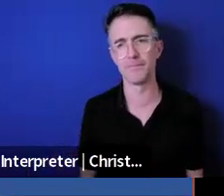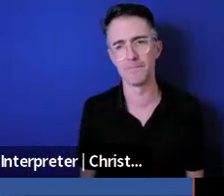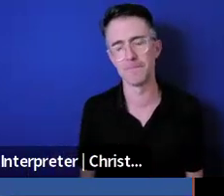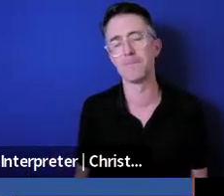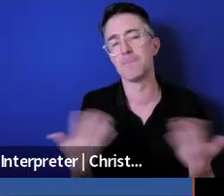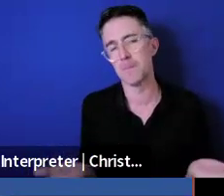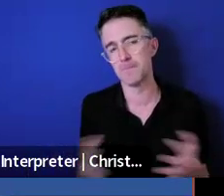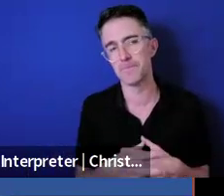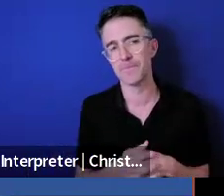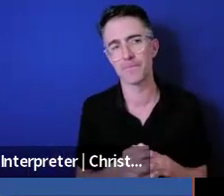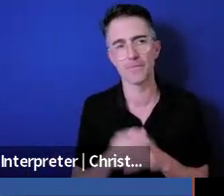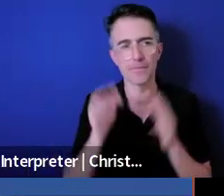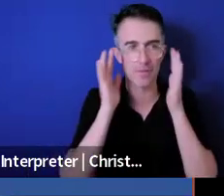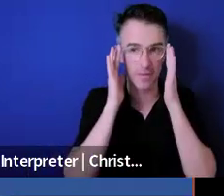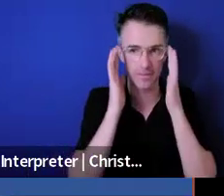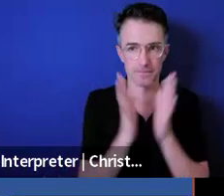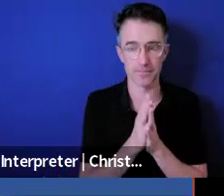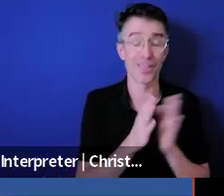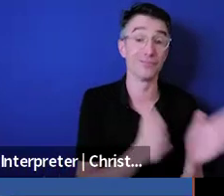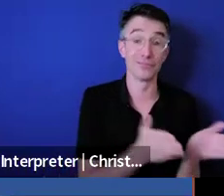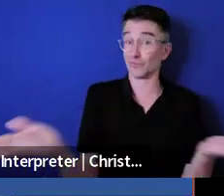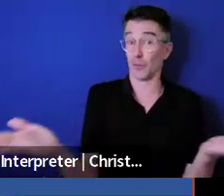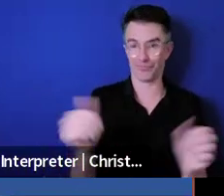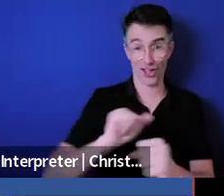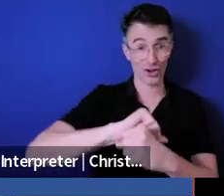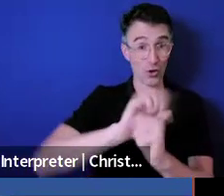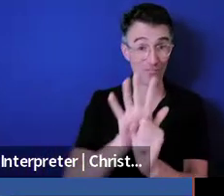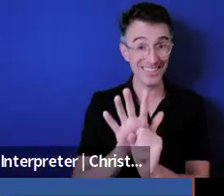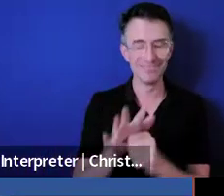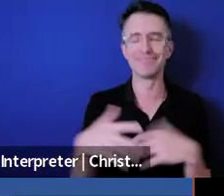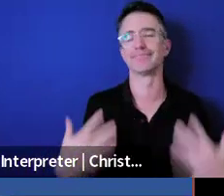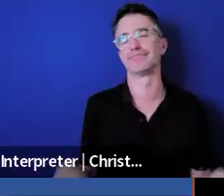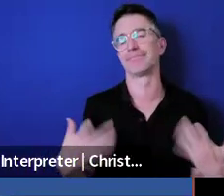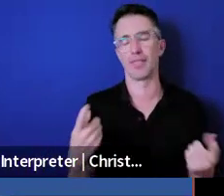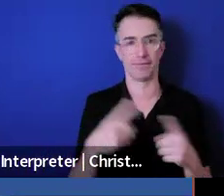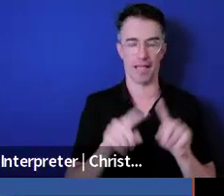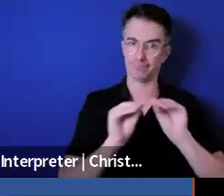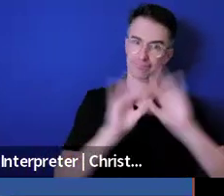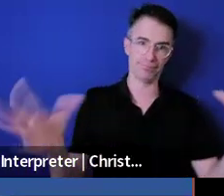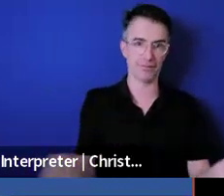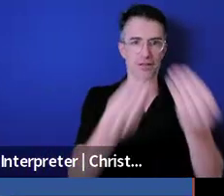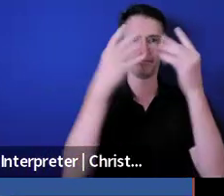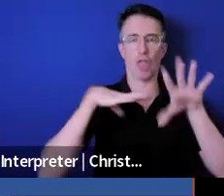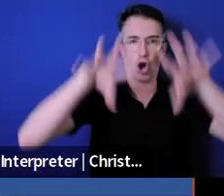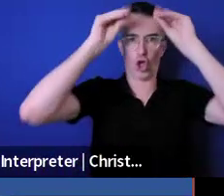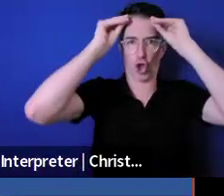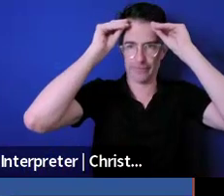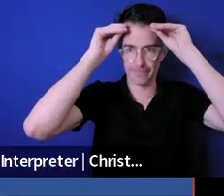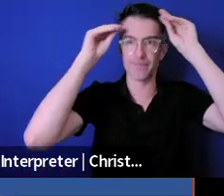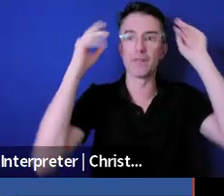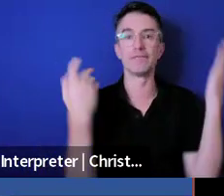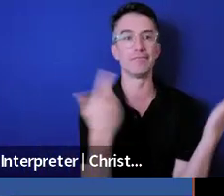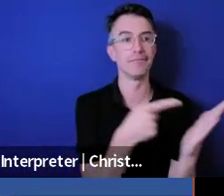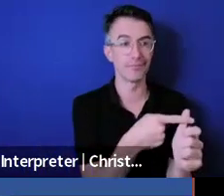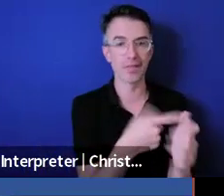inclusive social protection registries, as well as disability registry that have good coverage, because many governments have